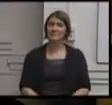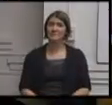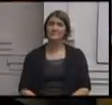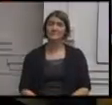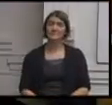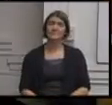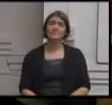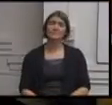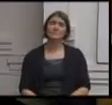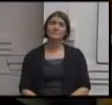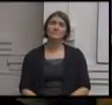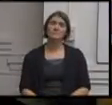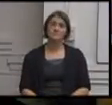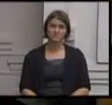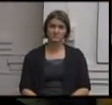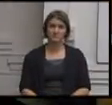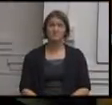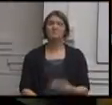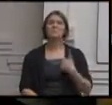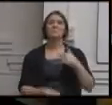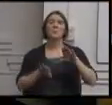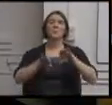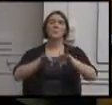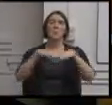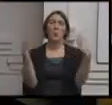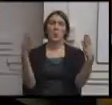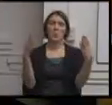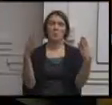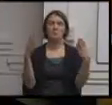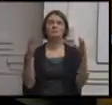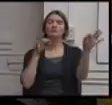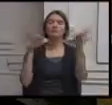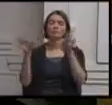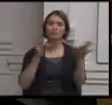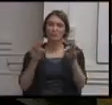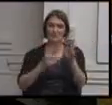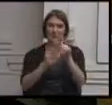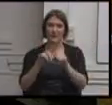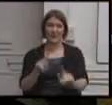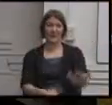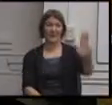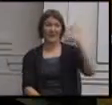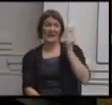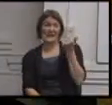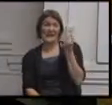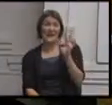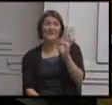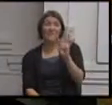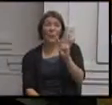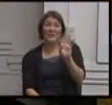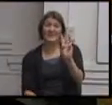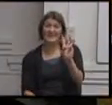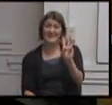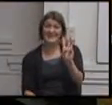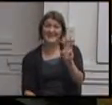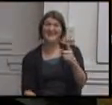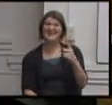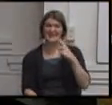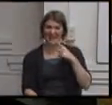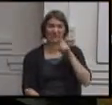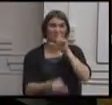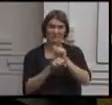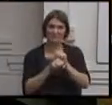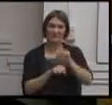So as an introduction, records go as far back as 1946 to show that there's been